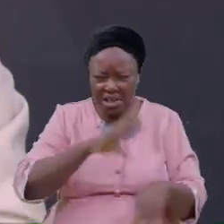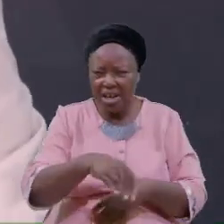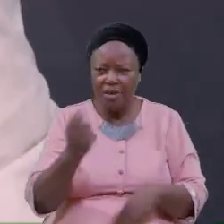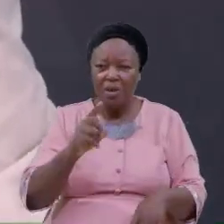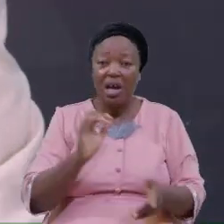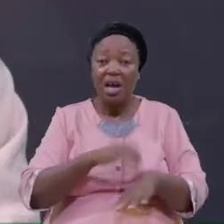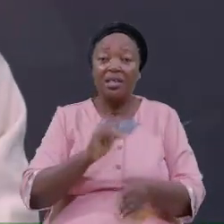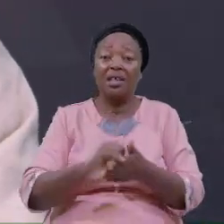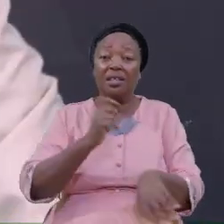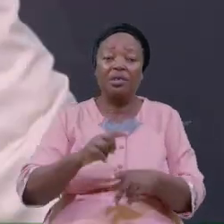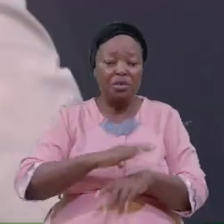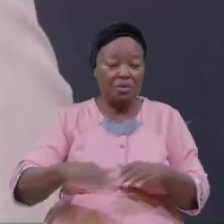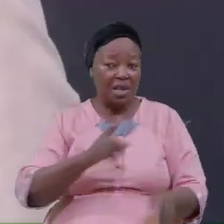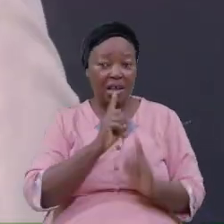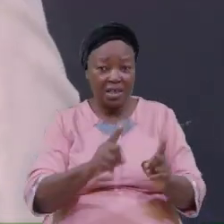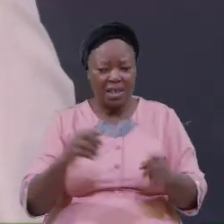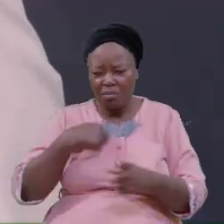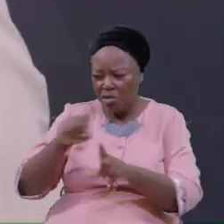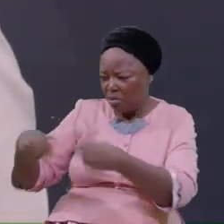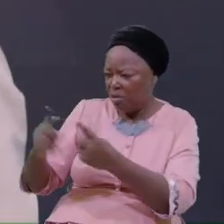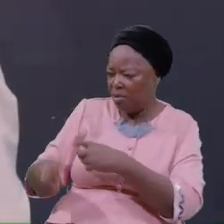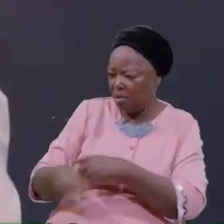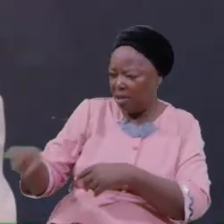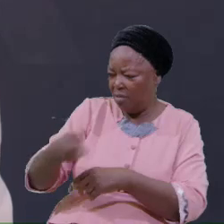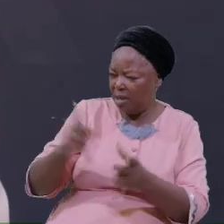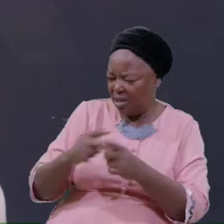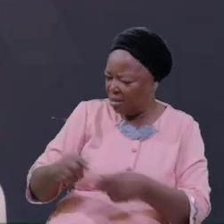answer, I'll go to them, I'll say good morning.